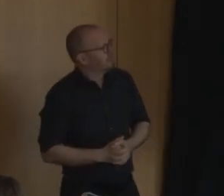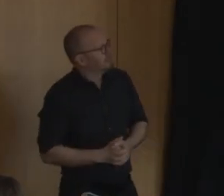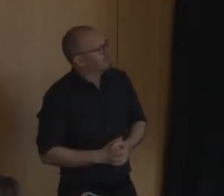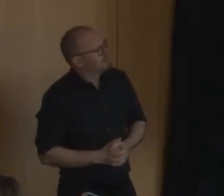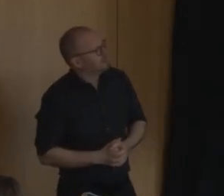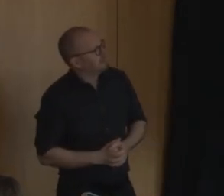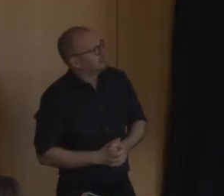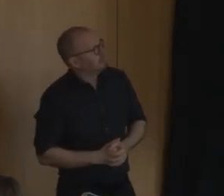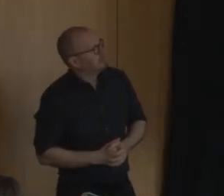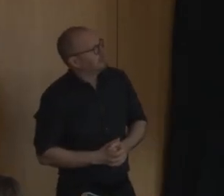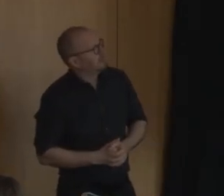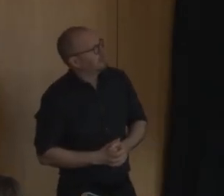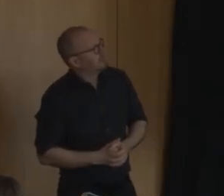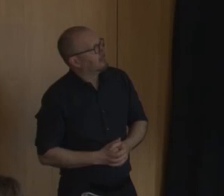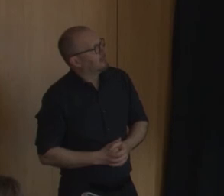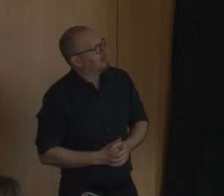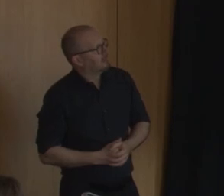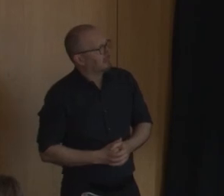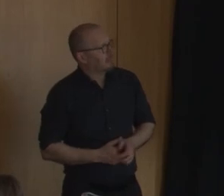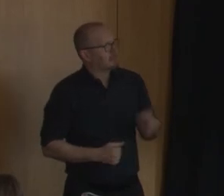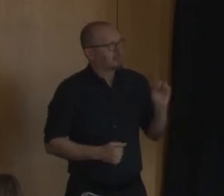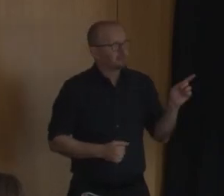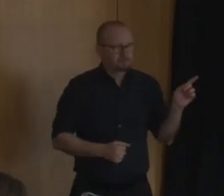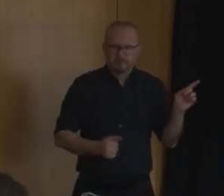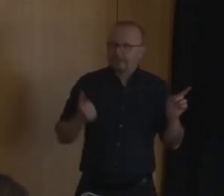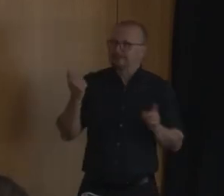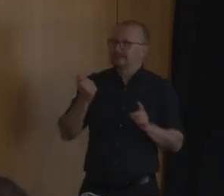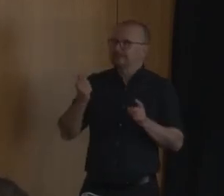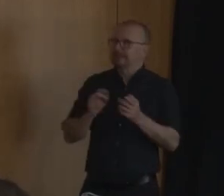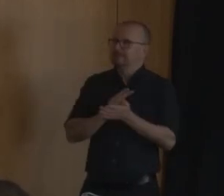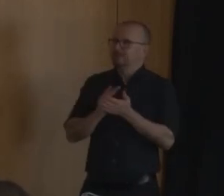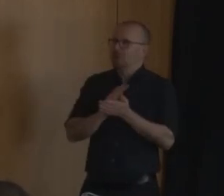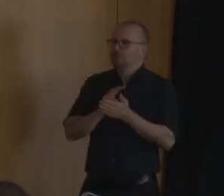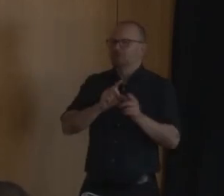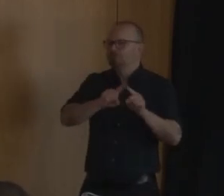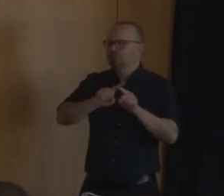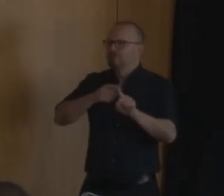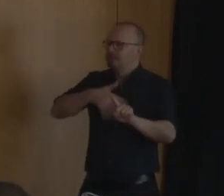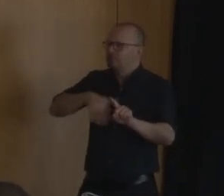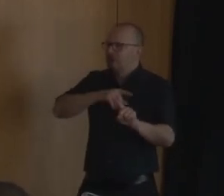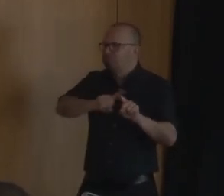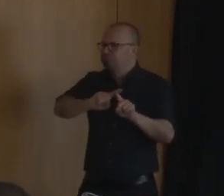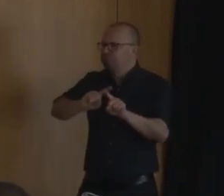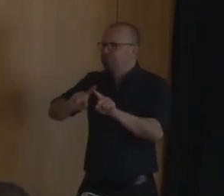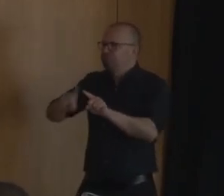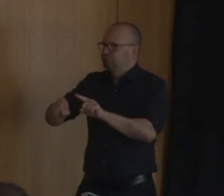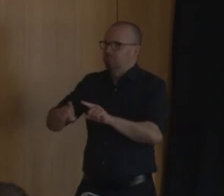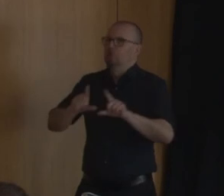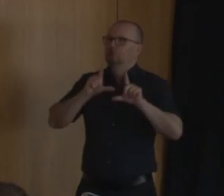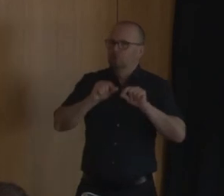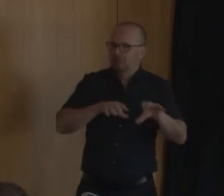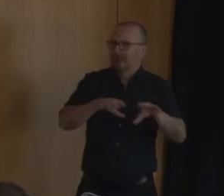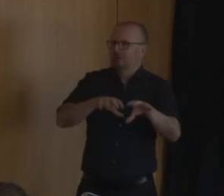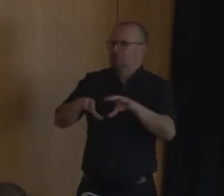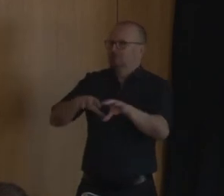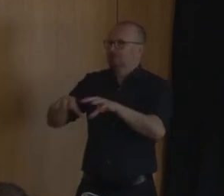Now these are 16 videos that show New Zealanders from all walks of life taking real action in real places around the country,